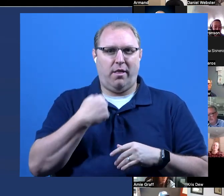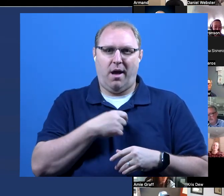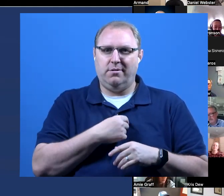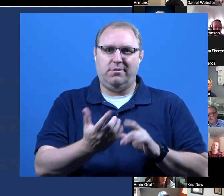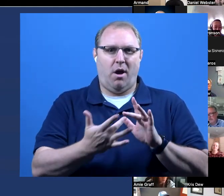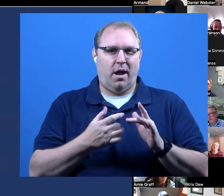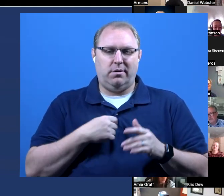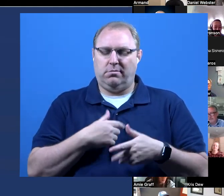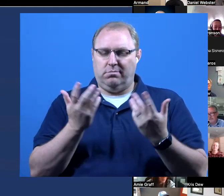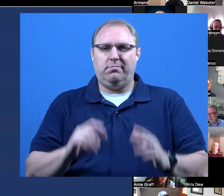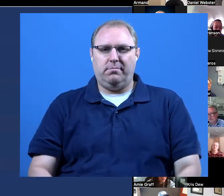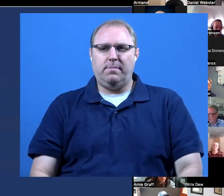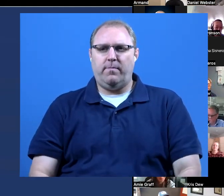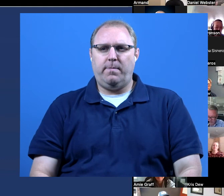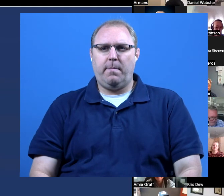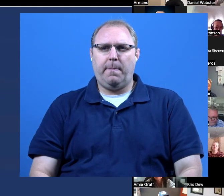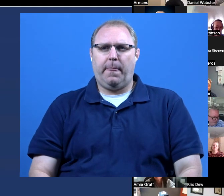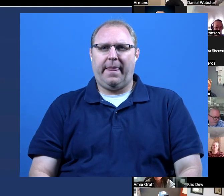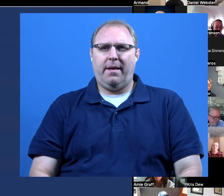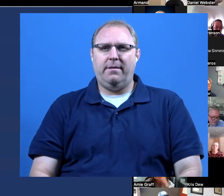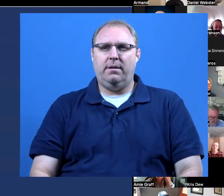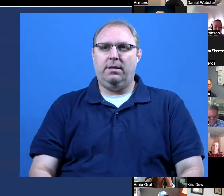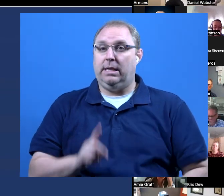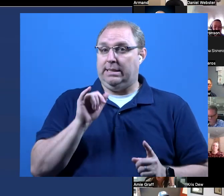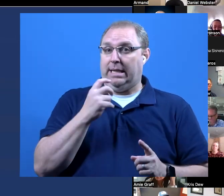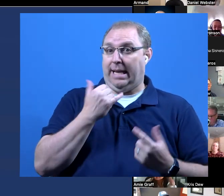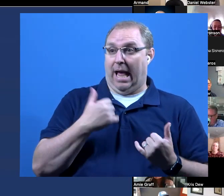and Mark and I are always willing and ready and